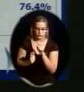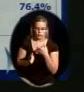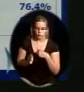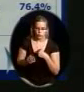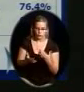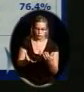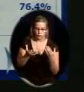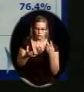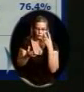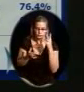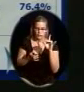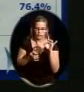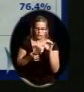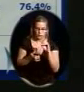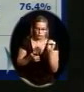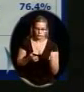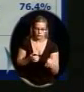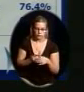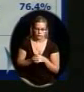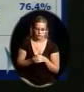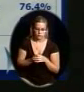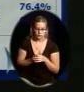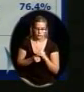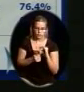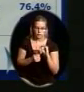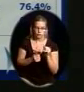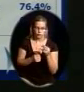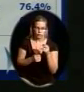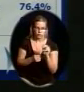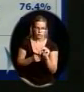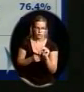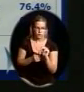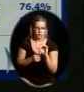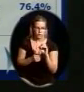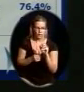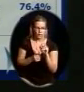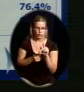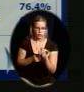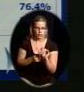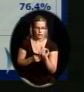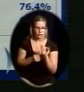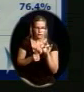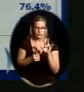like to see 80%. In Johnson County, here's the results.